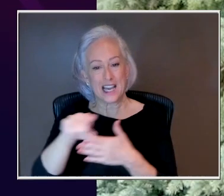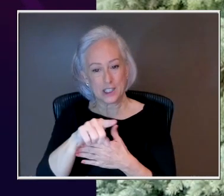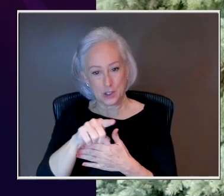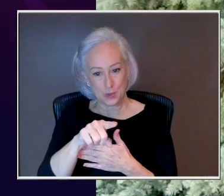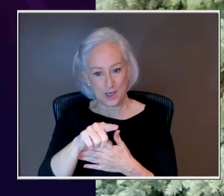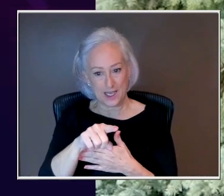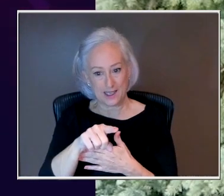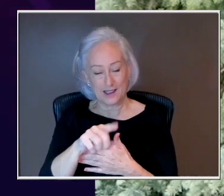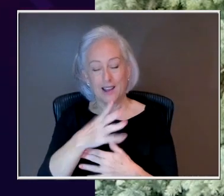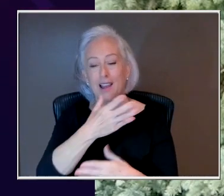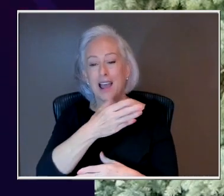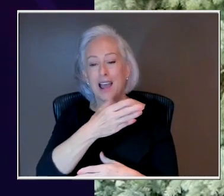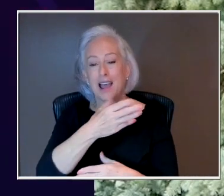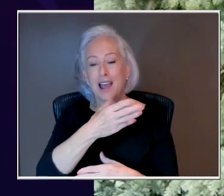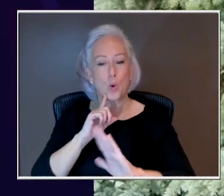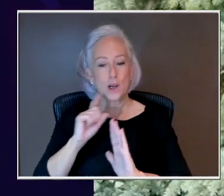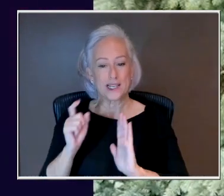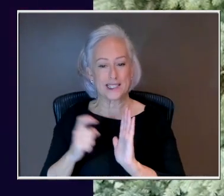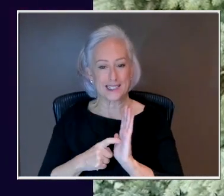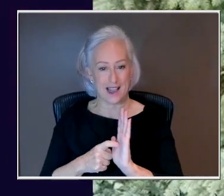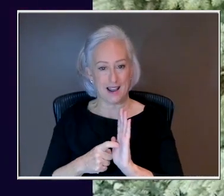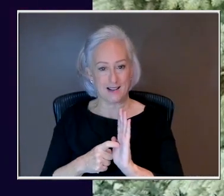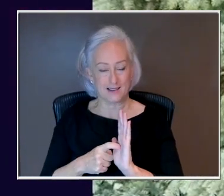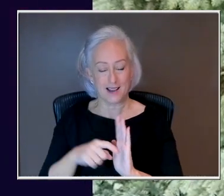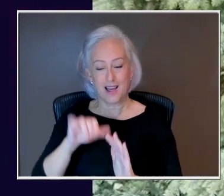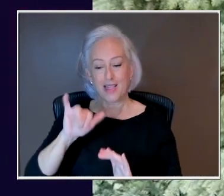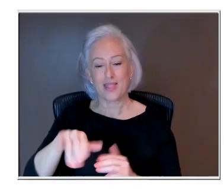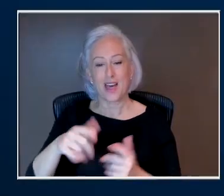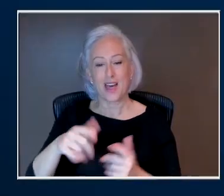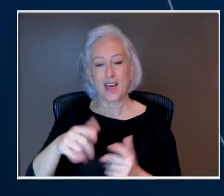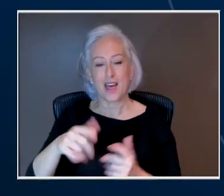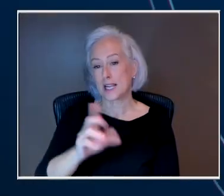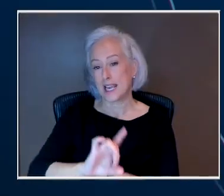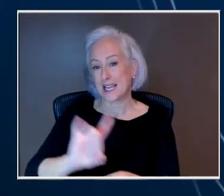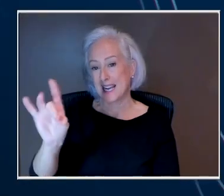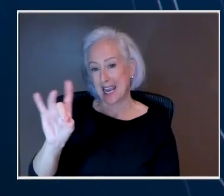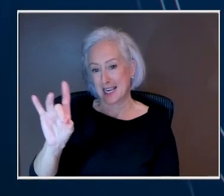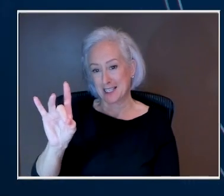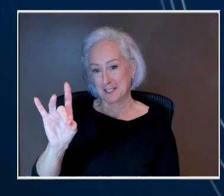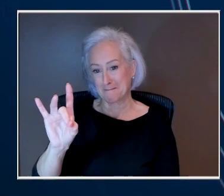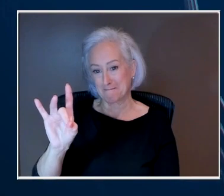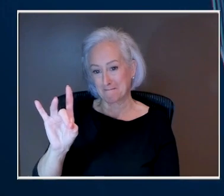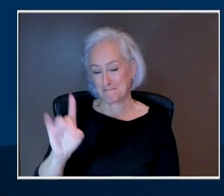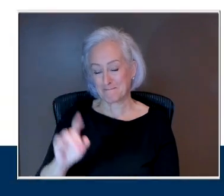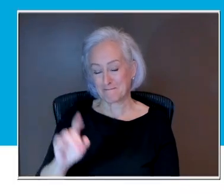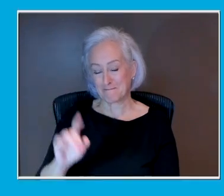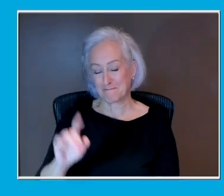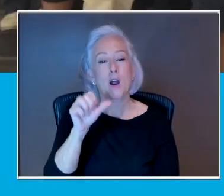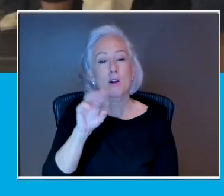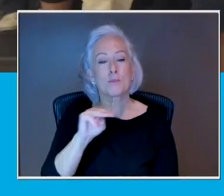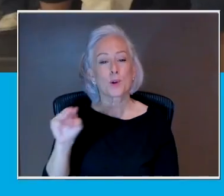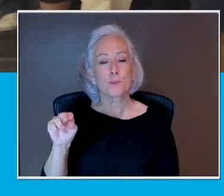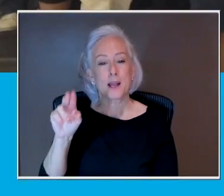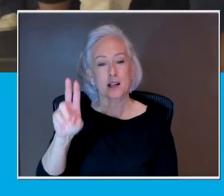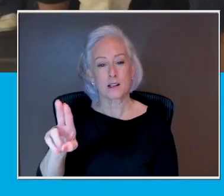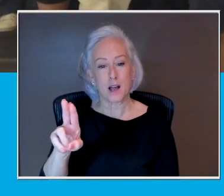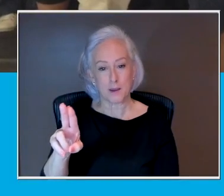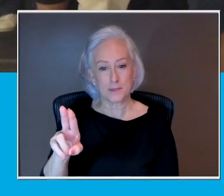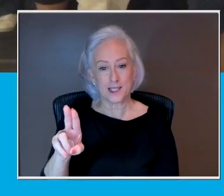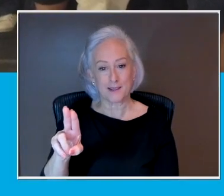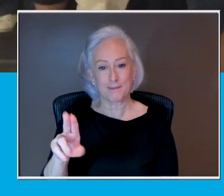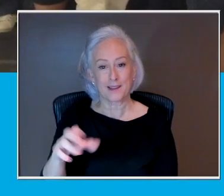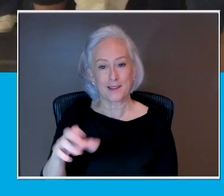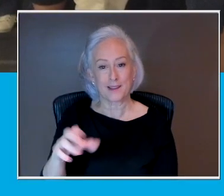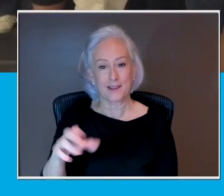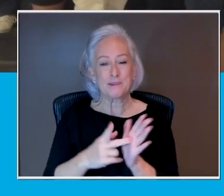out for. That's Thursday at 8 a.m. Coming up tomorrow on the Morning Medical Update. Healing means more than